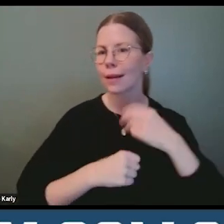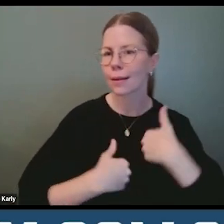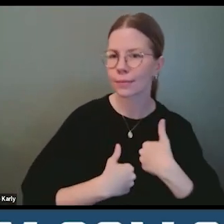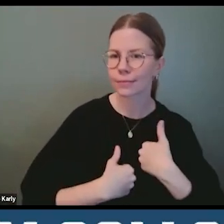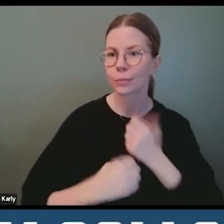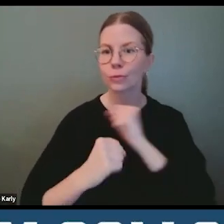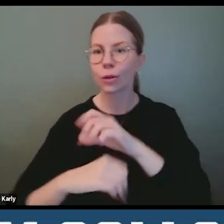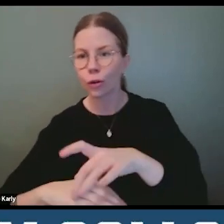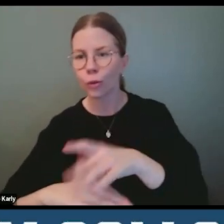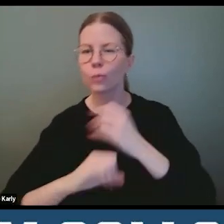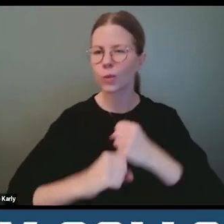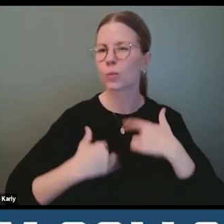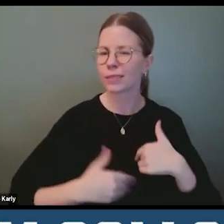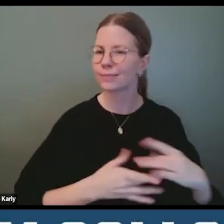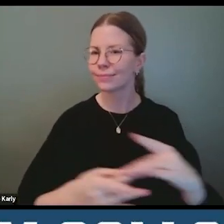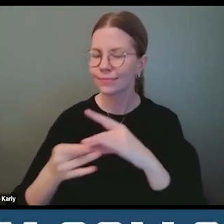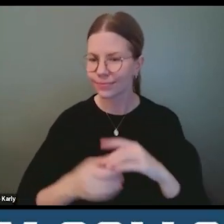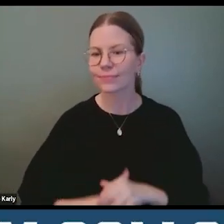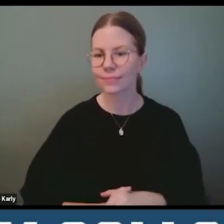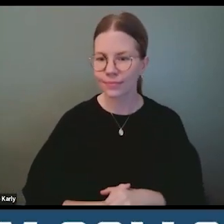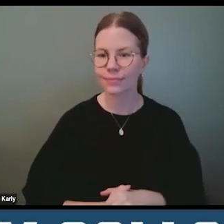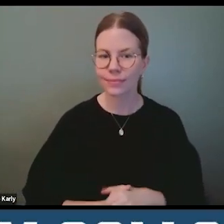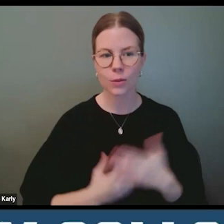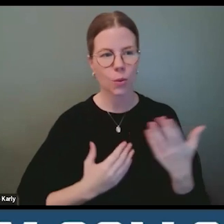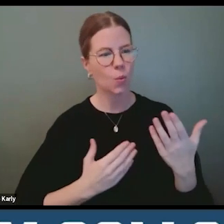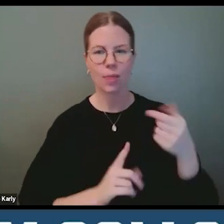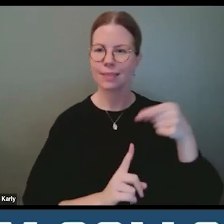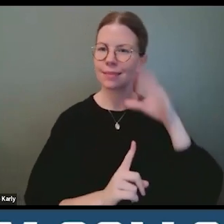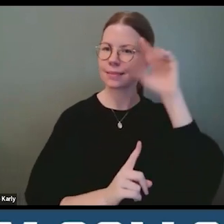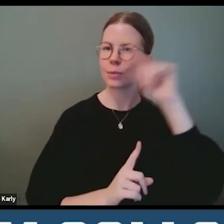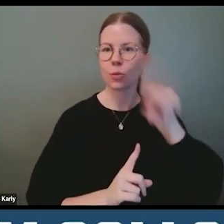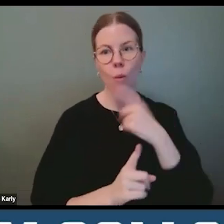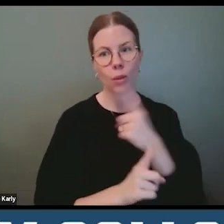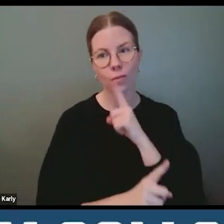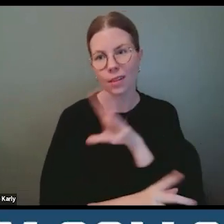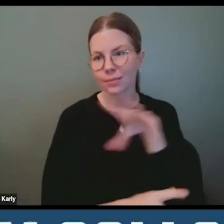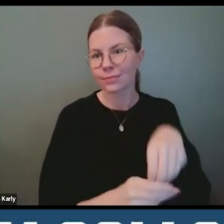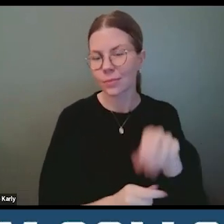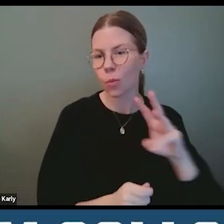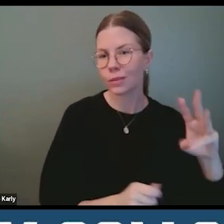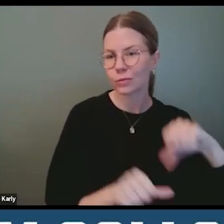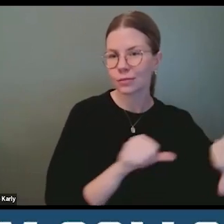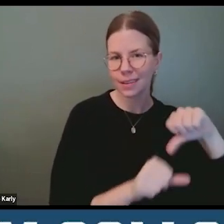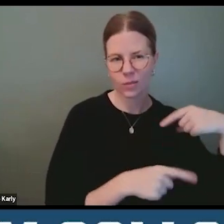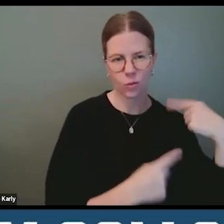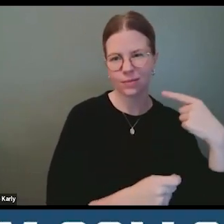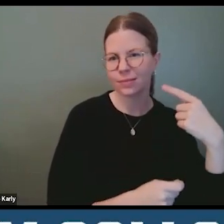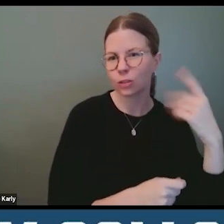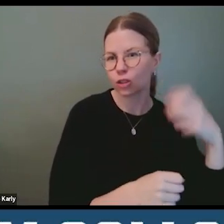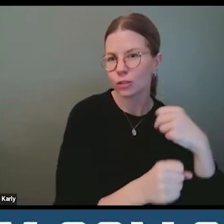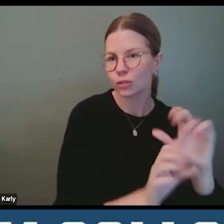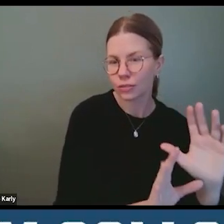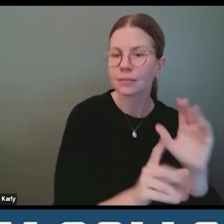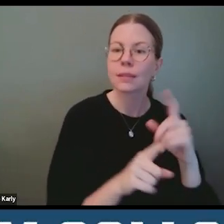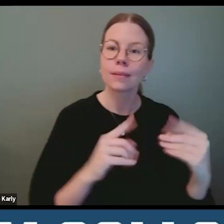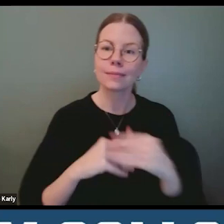just recognized in Western science in, maybe the last 50, 60 years, this idea is not new. It's deeply rooted in many